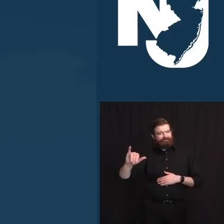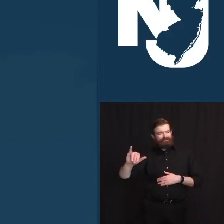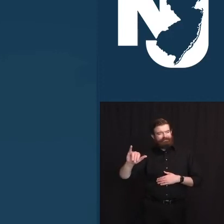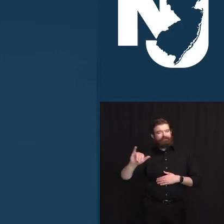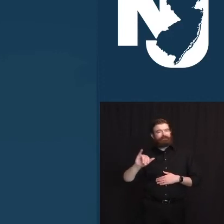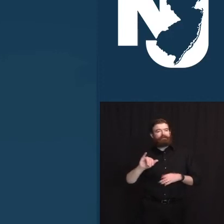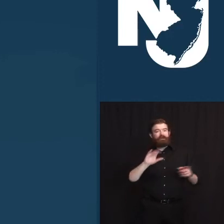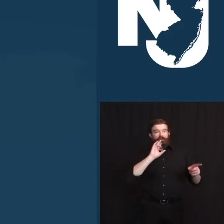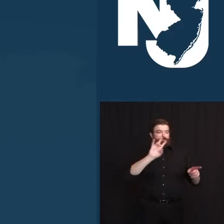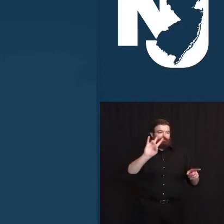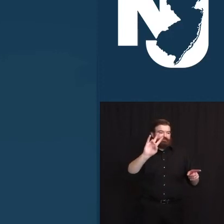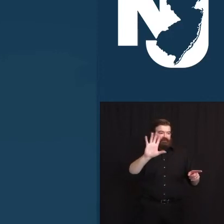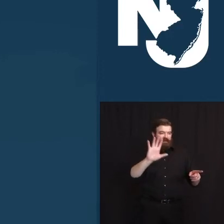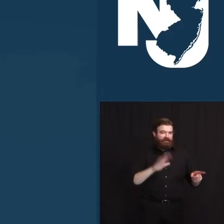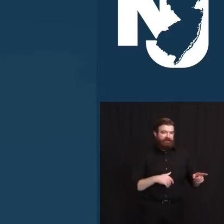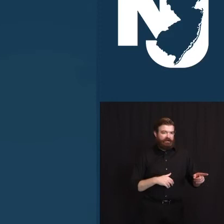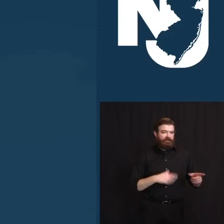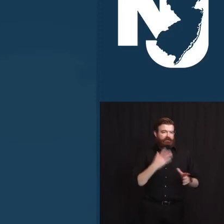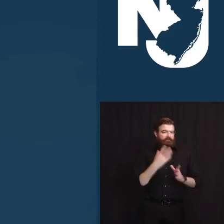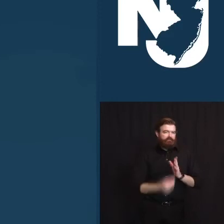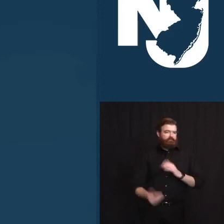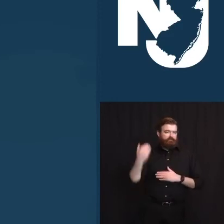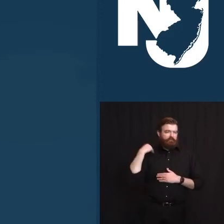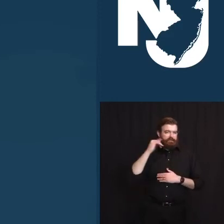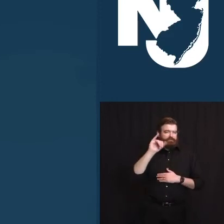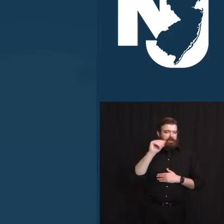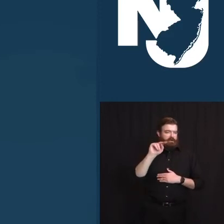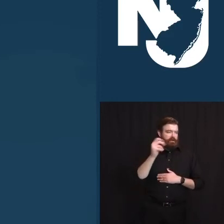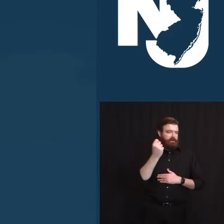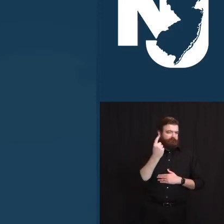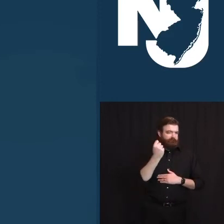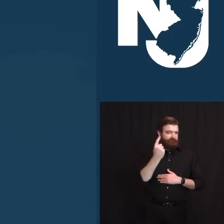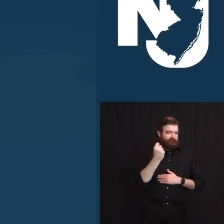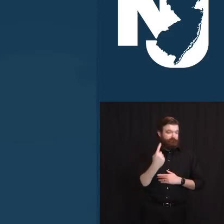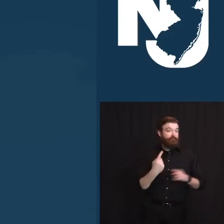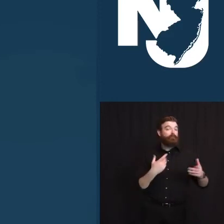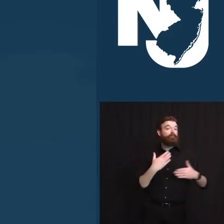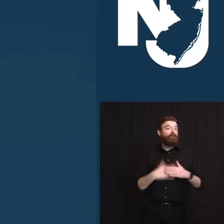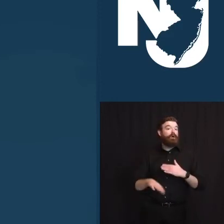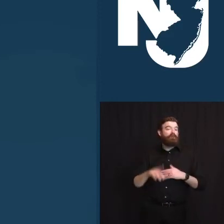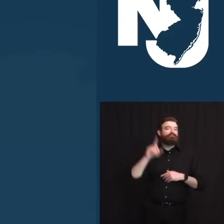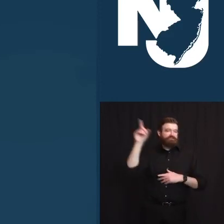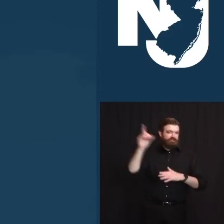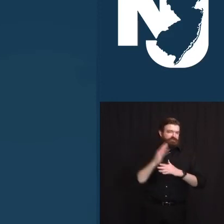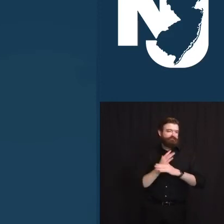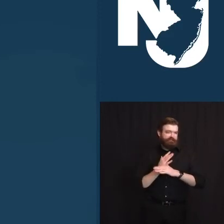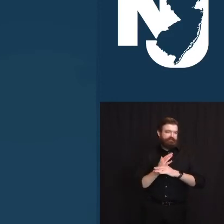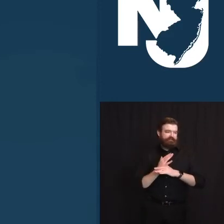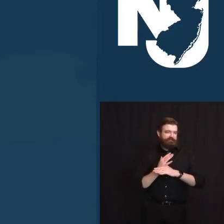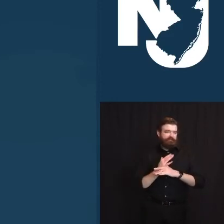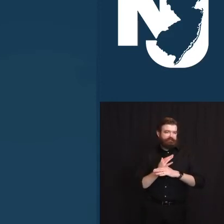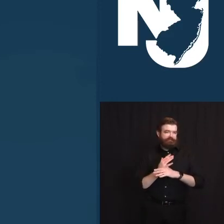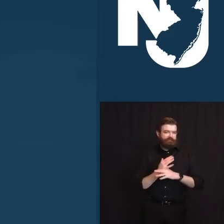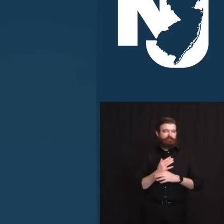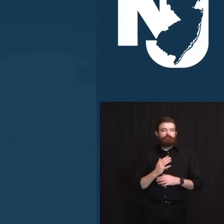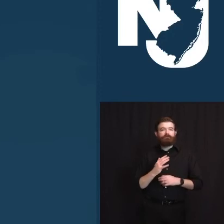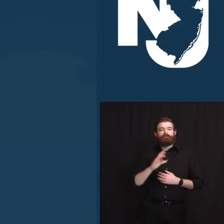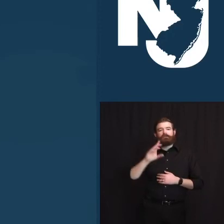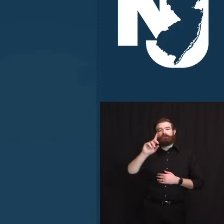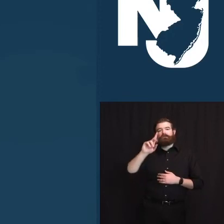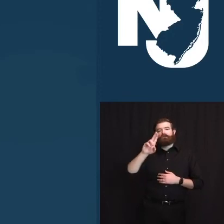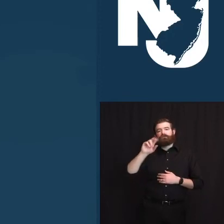75 on January 11th. He was born in Dusseldorf, Germany. He worked in Duisburg. Those are two cities I know well. And